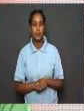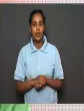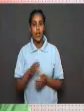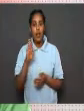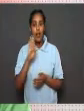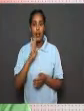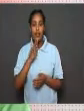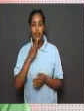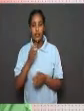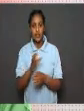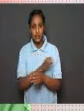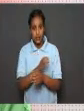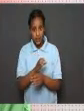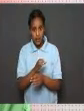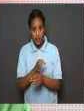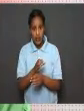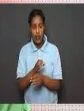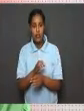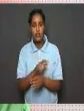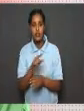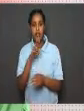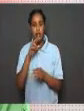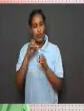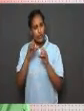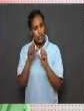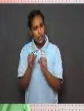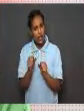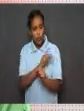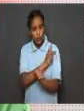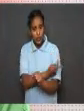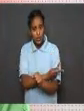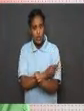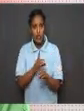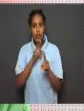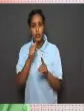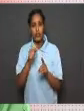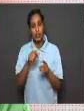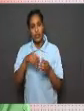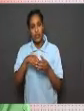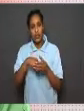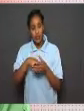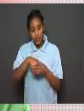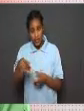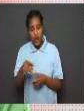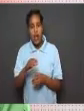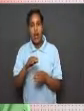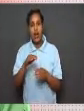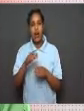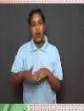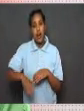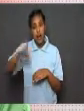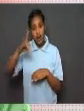Alkaline cells are quite handy because their potential does not decline under high